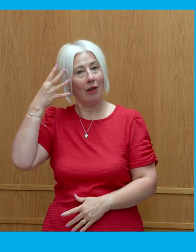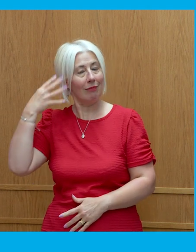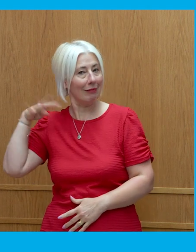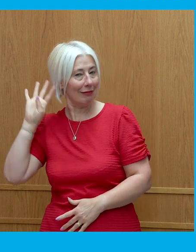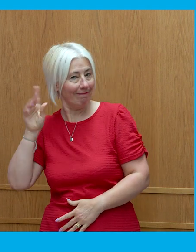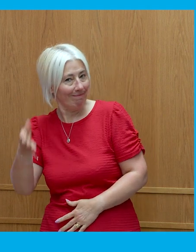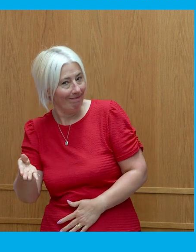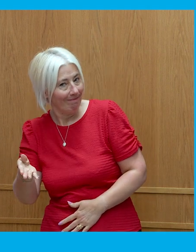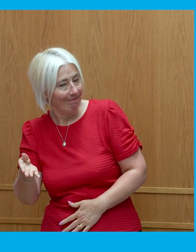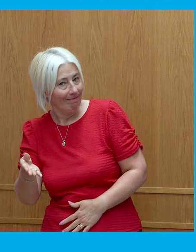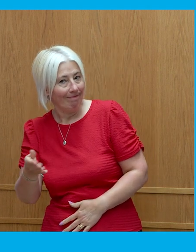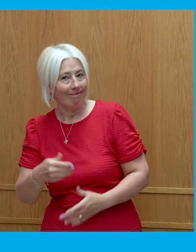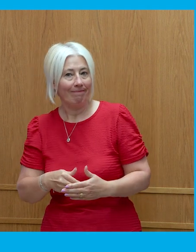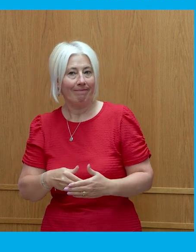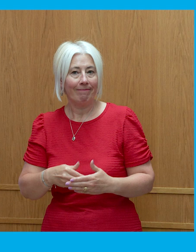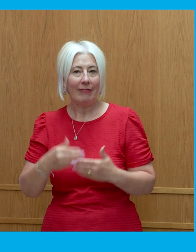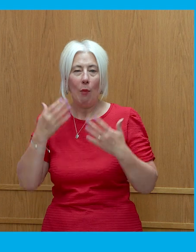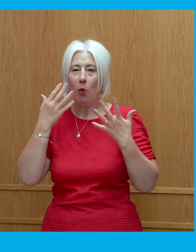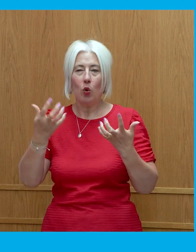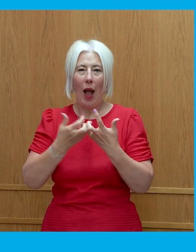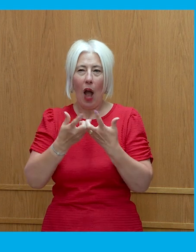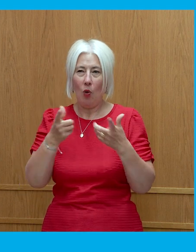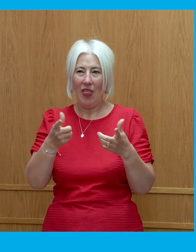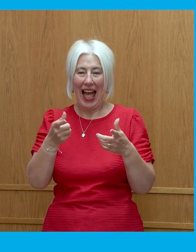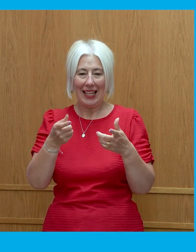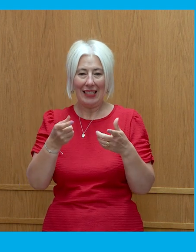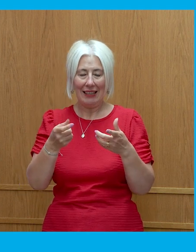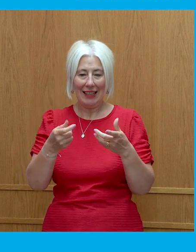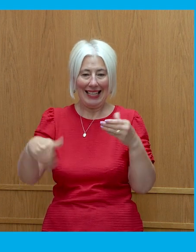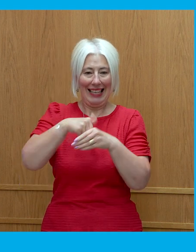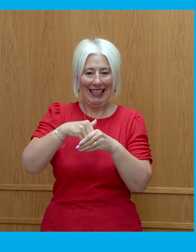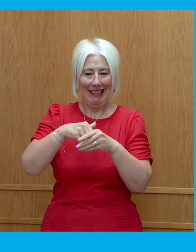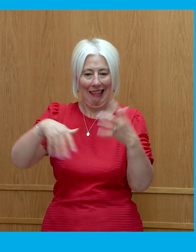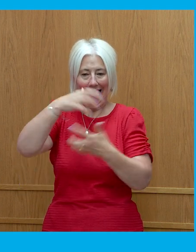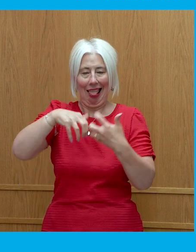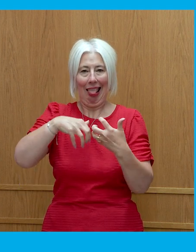don't know how those get priced in with everything else yet.